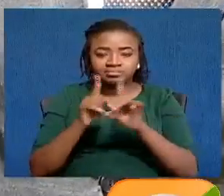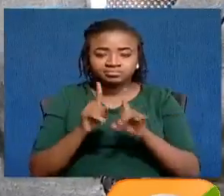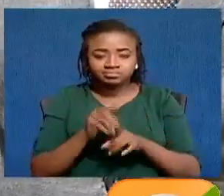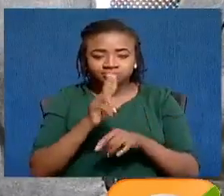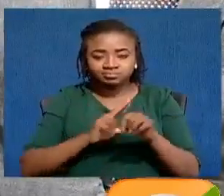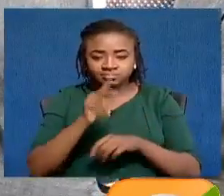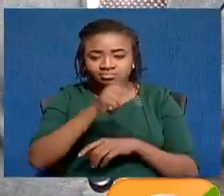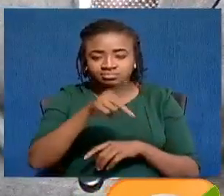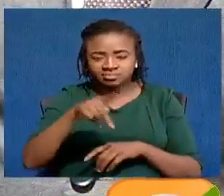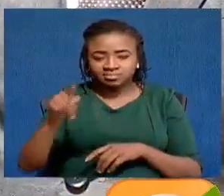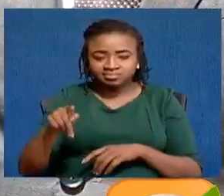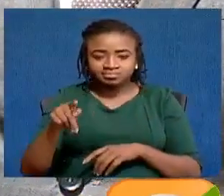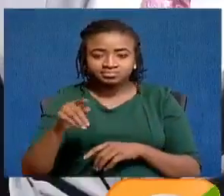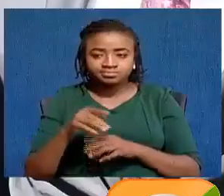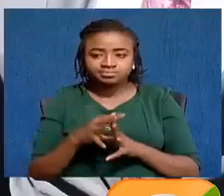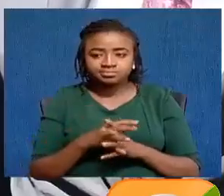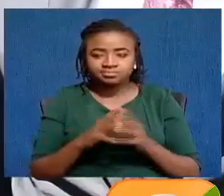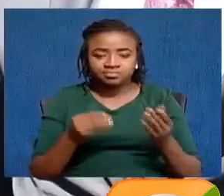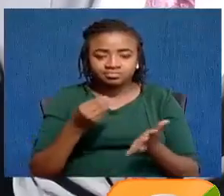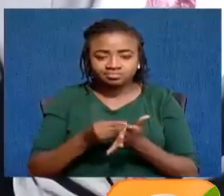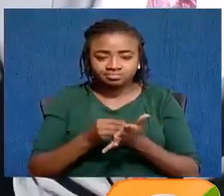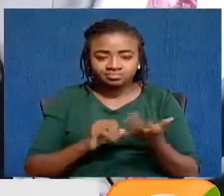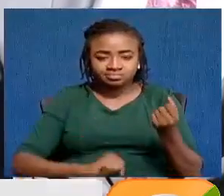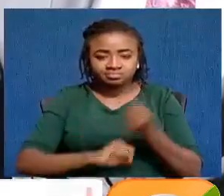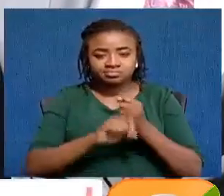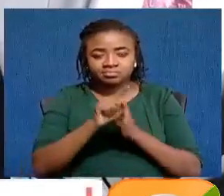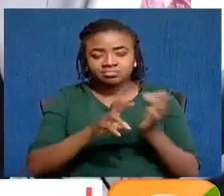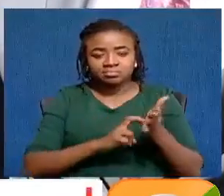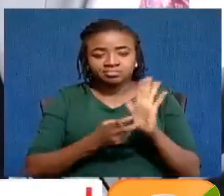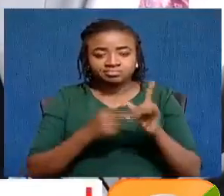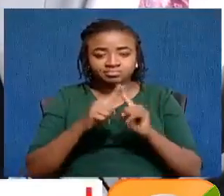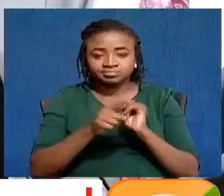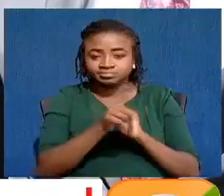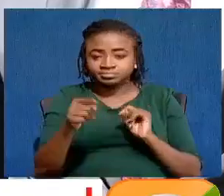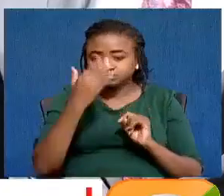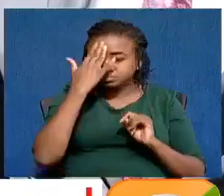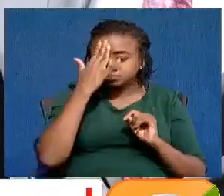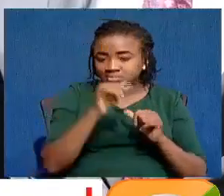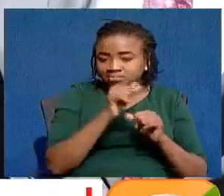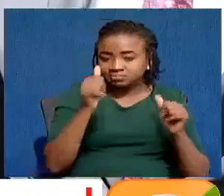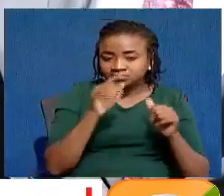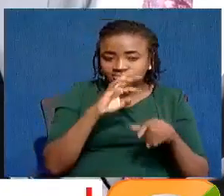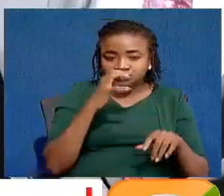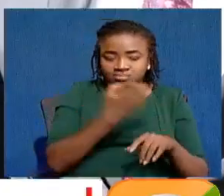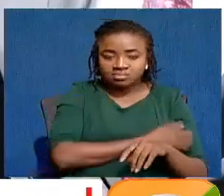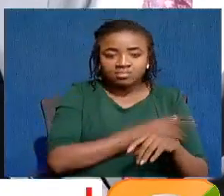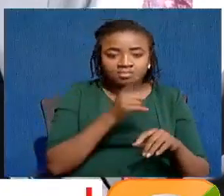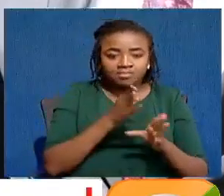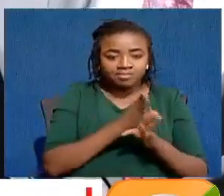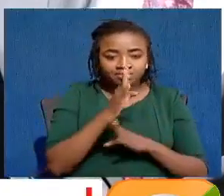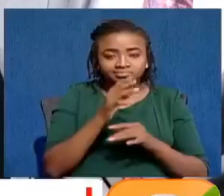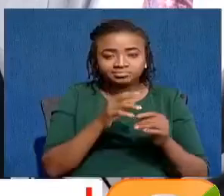model to be able to finance these projects. You do know very well that energy is a key source of economic